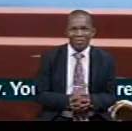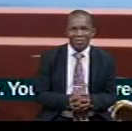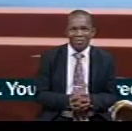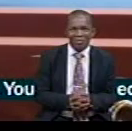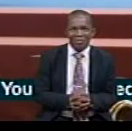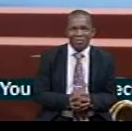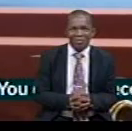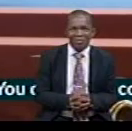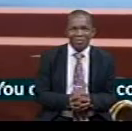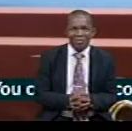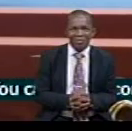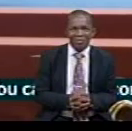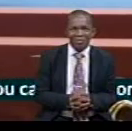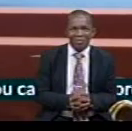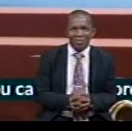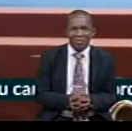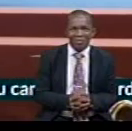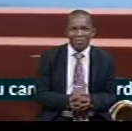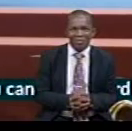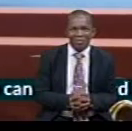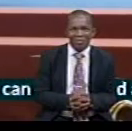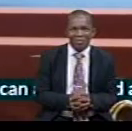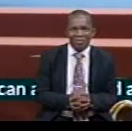ayesuelo. Yes, we are down.